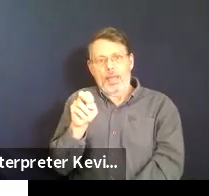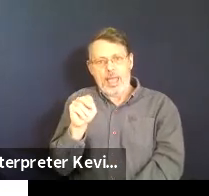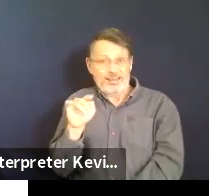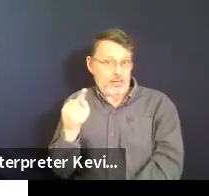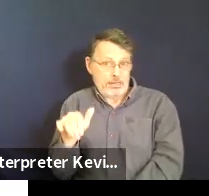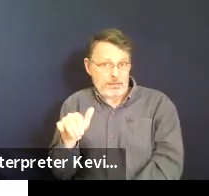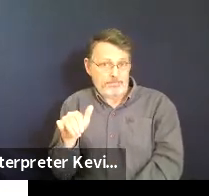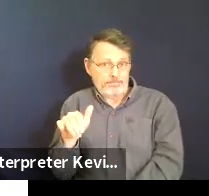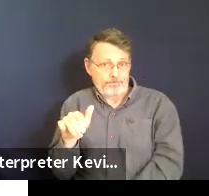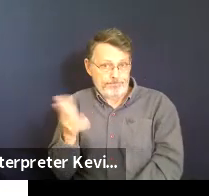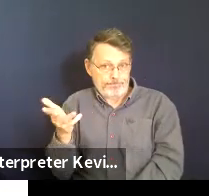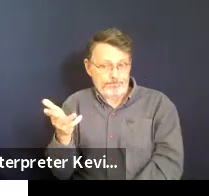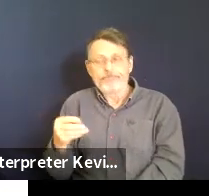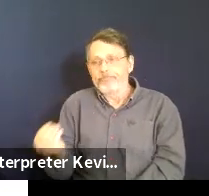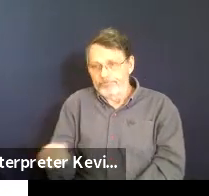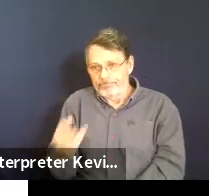Next slide, please.